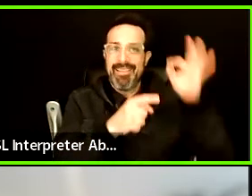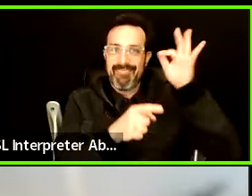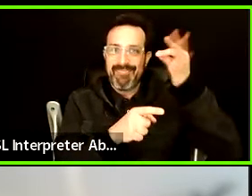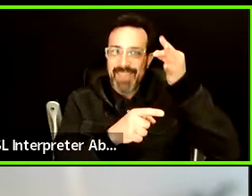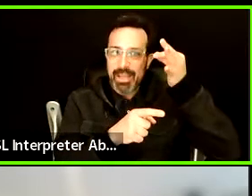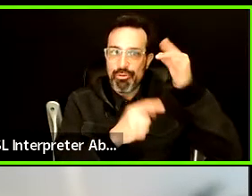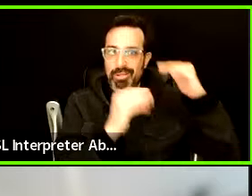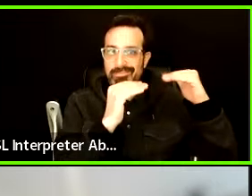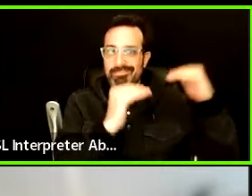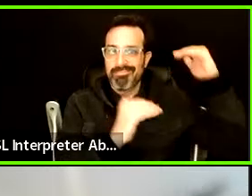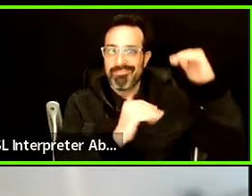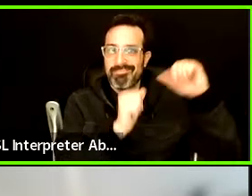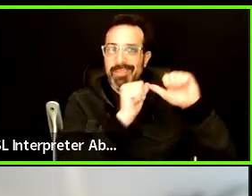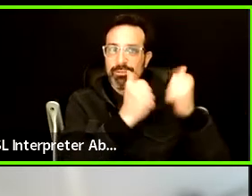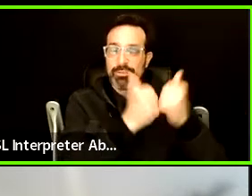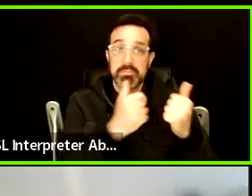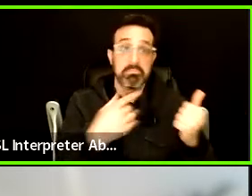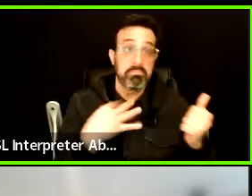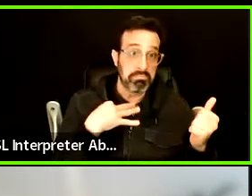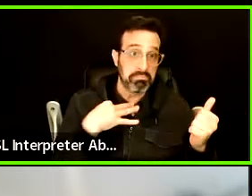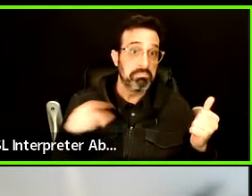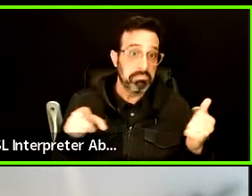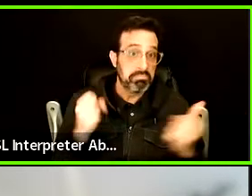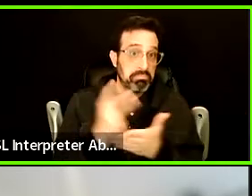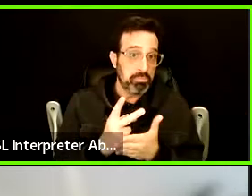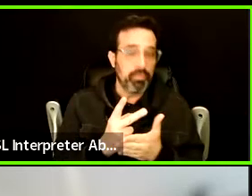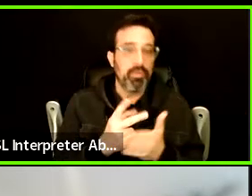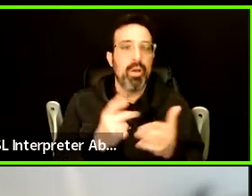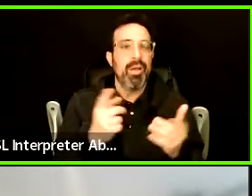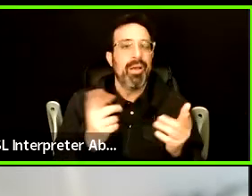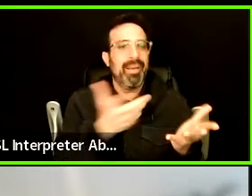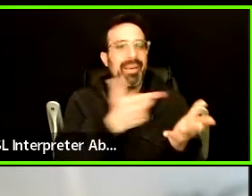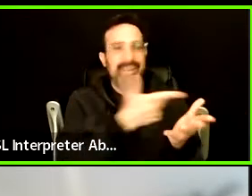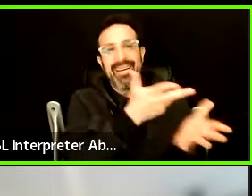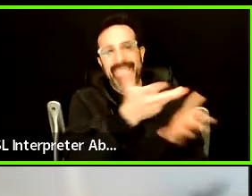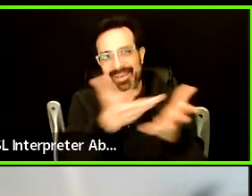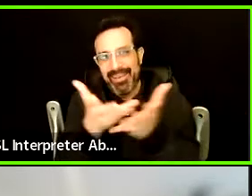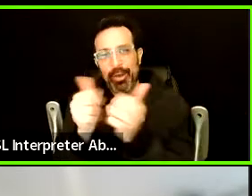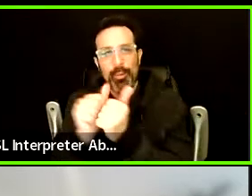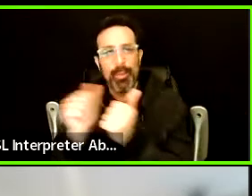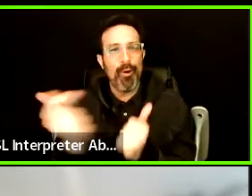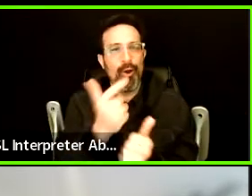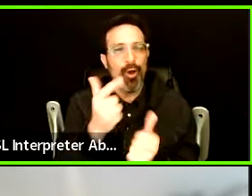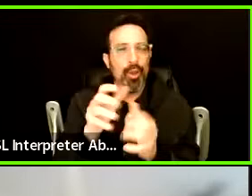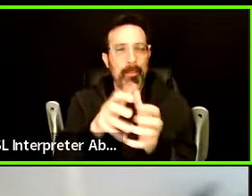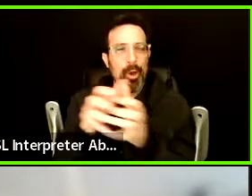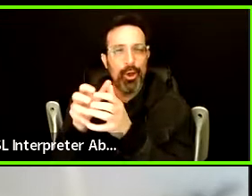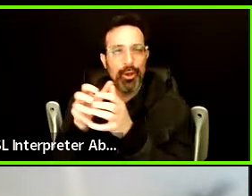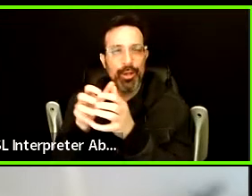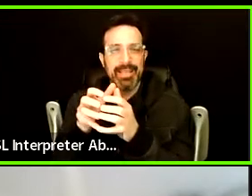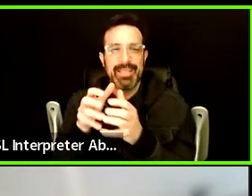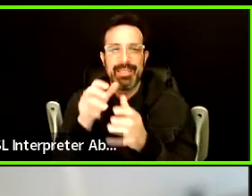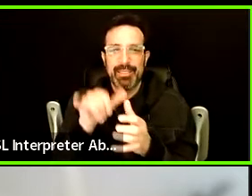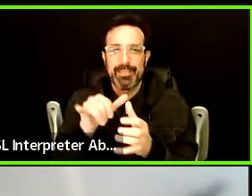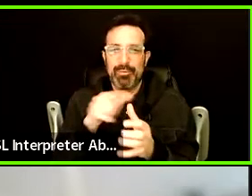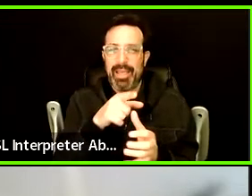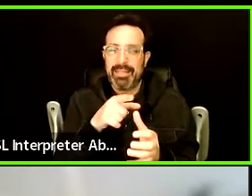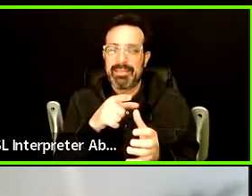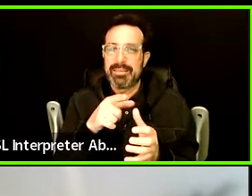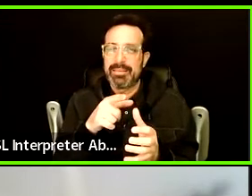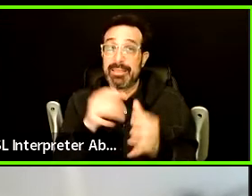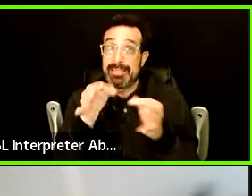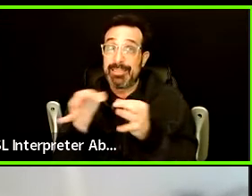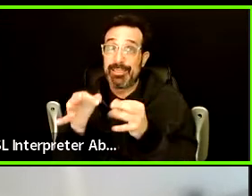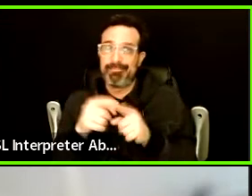agency level regarding eligibility and in consultation with all of the consulting parties. So that's a little bit behind kind of where some of those